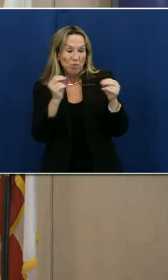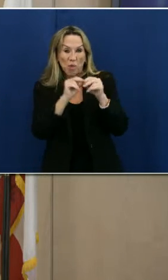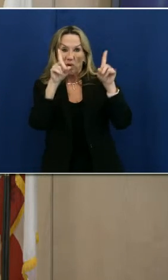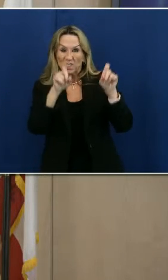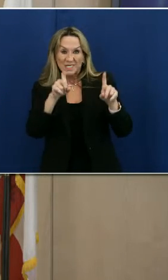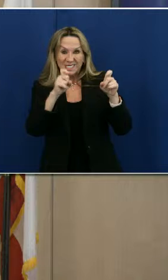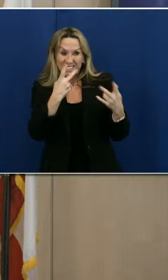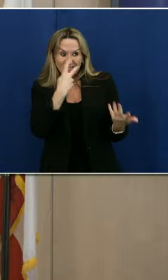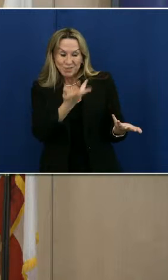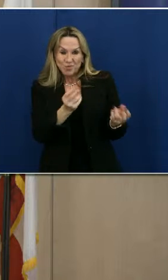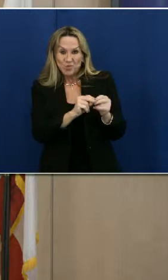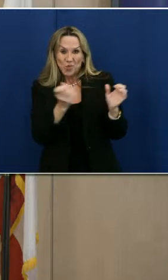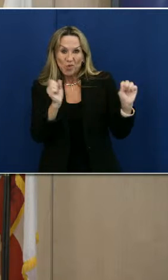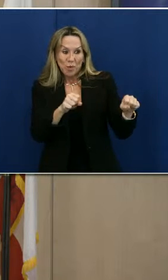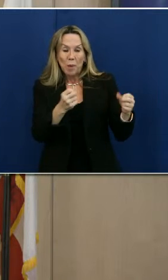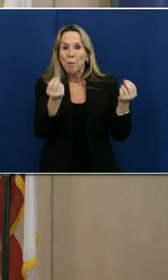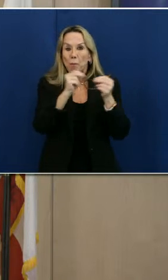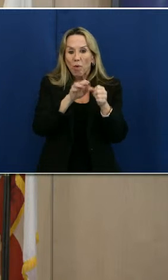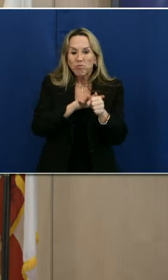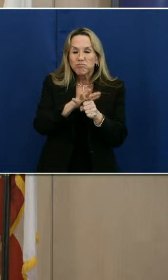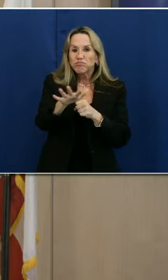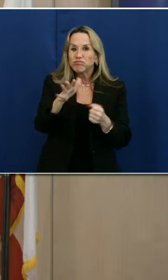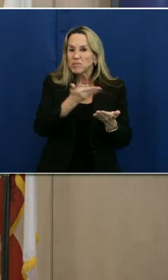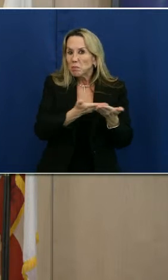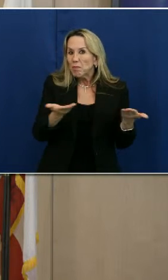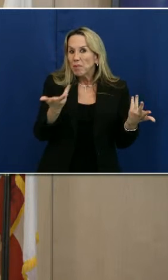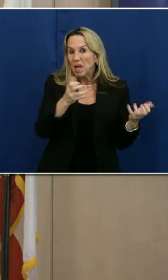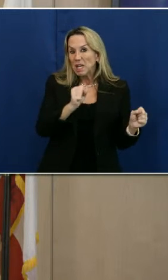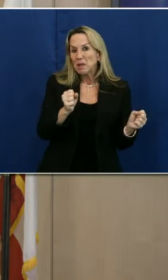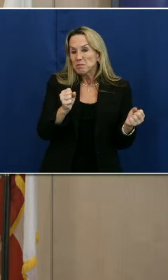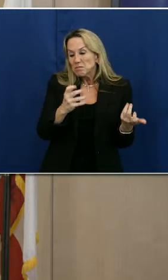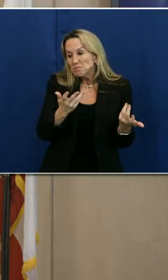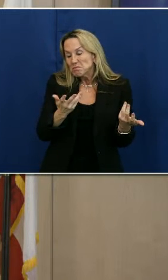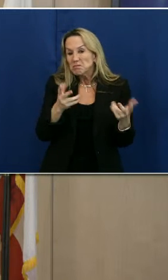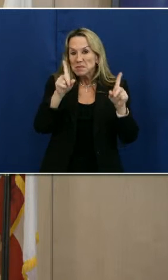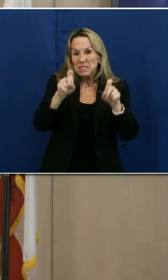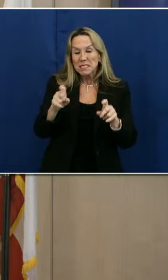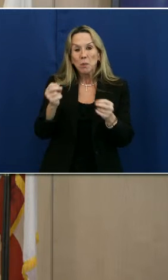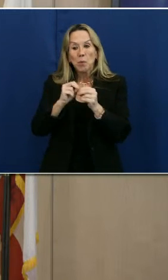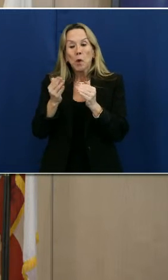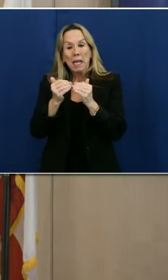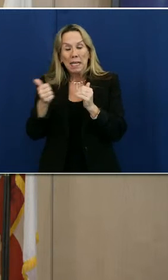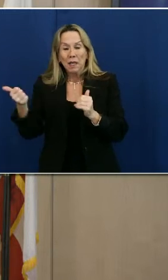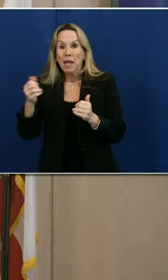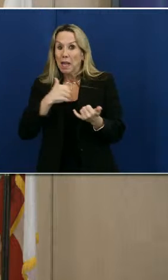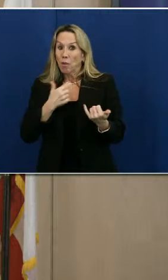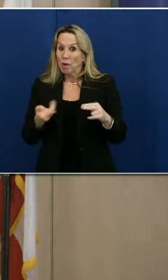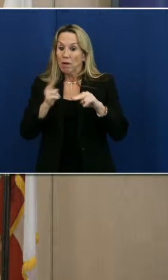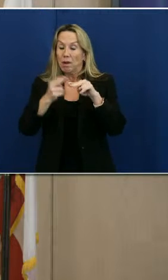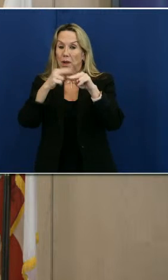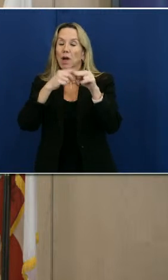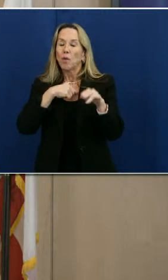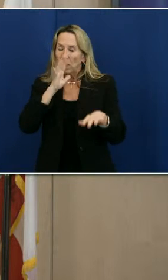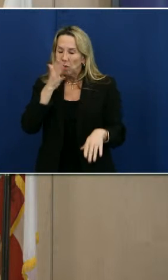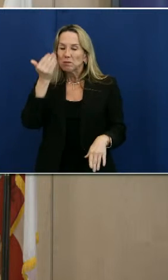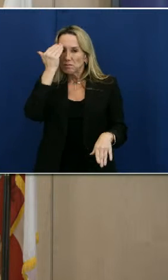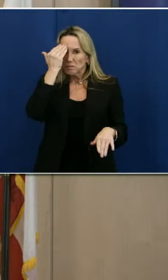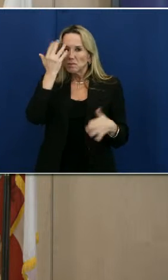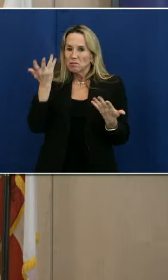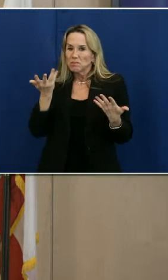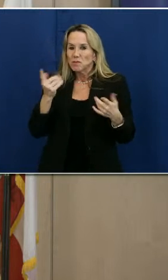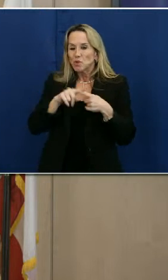board. There's more supplies. It's getting a little bit easier. But as we ramp up, we're going to be very mindful of keeping an eye on those turnaround